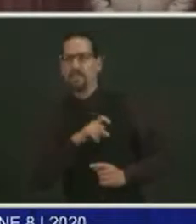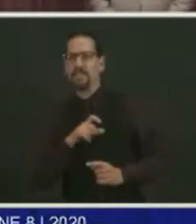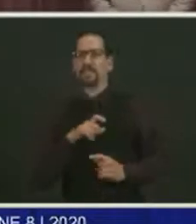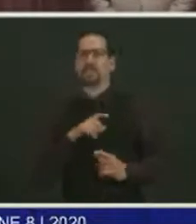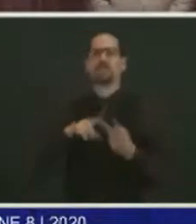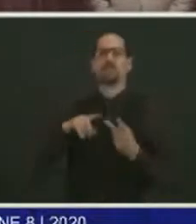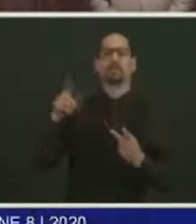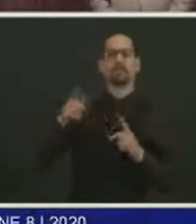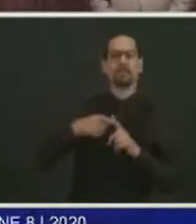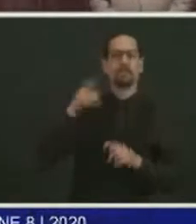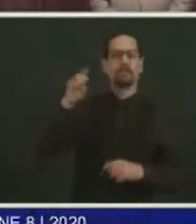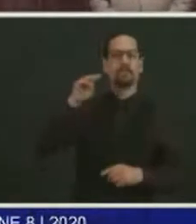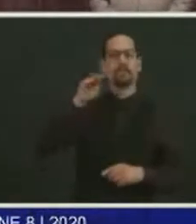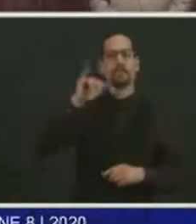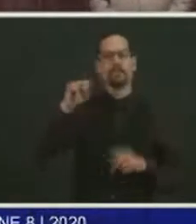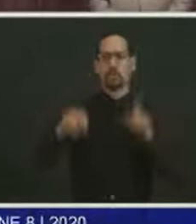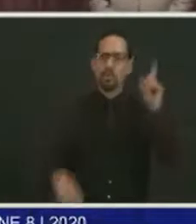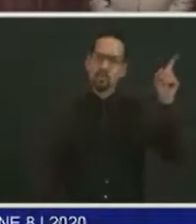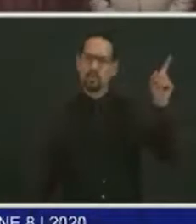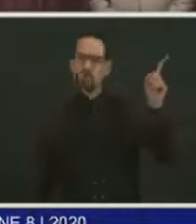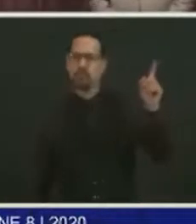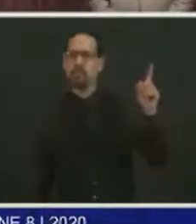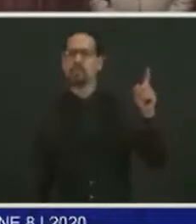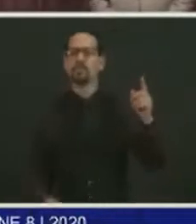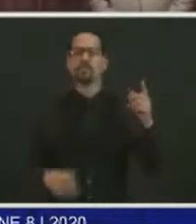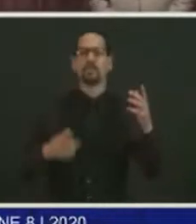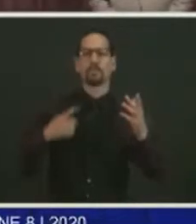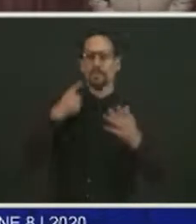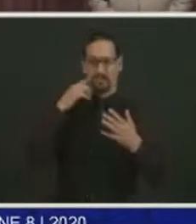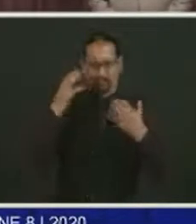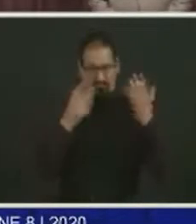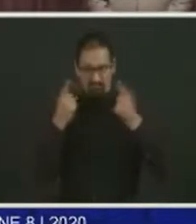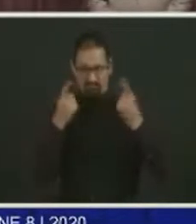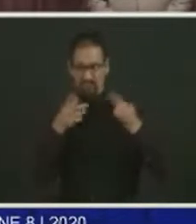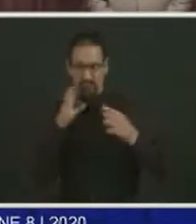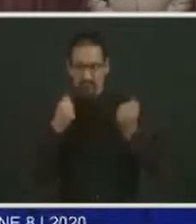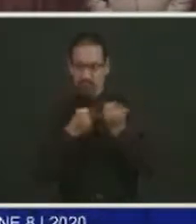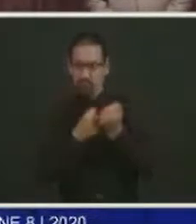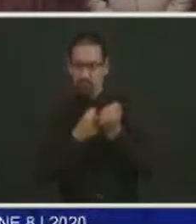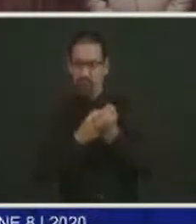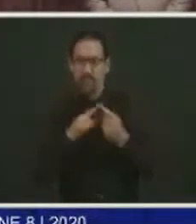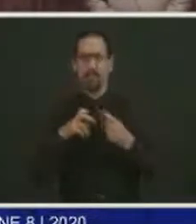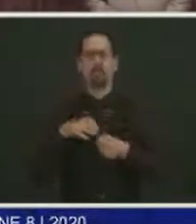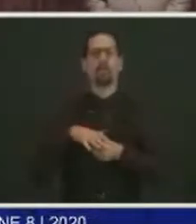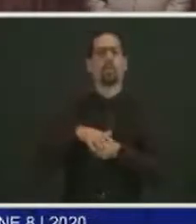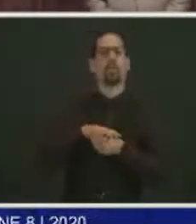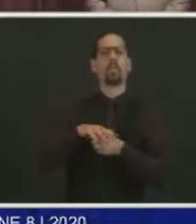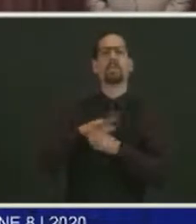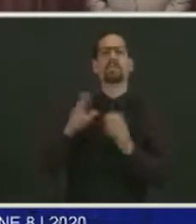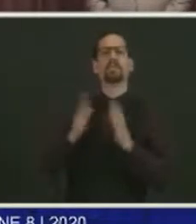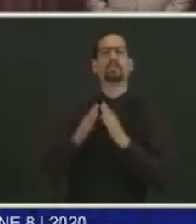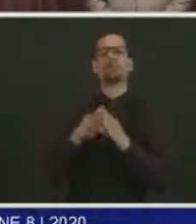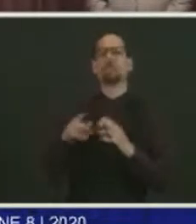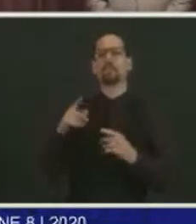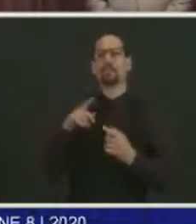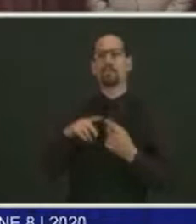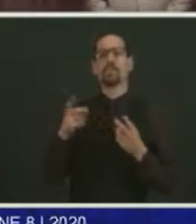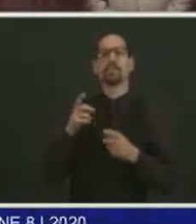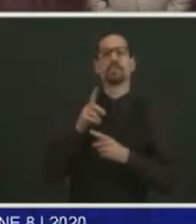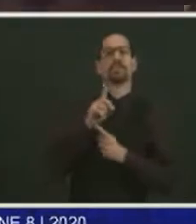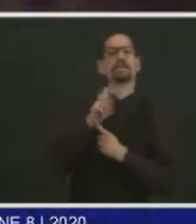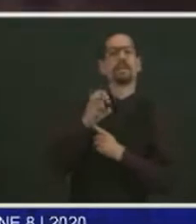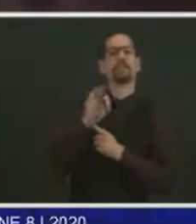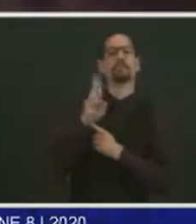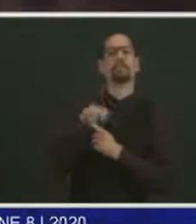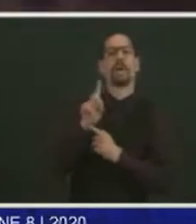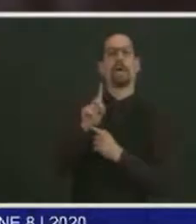saying that's something that they're considering in their city. Would you support a local city or town if they decided to defund their local police department here?